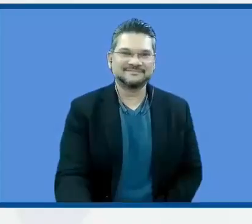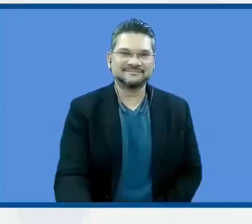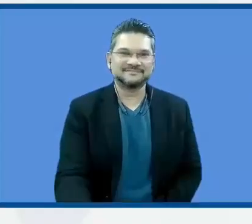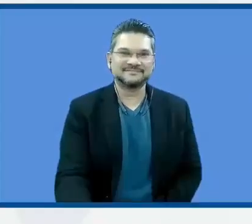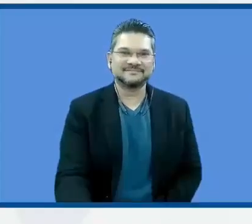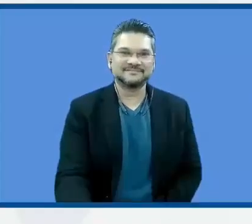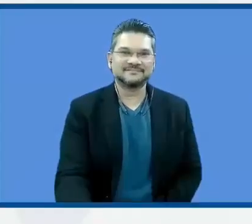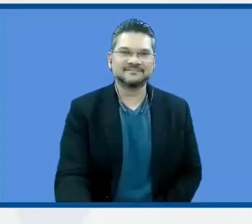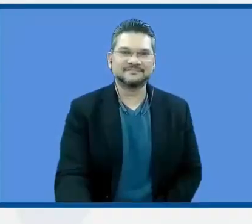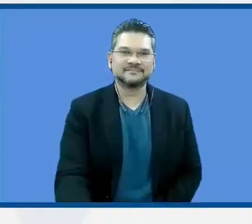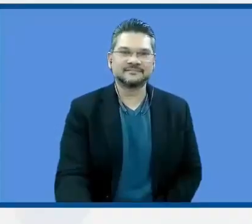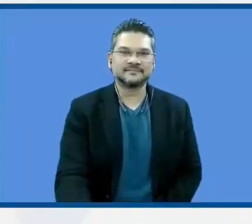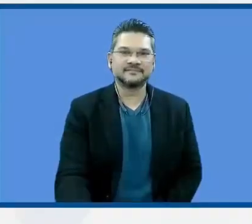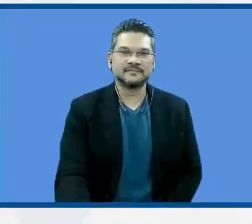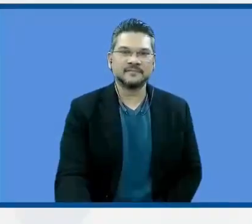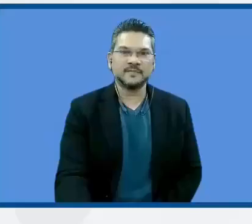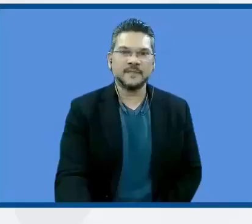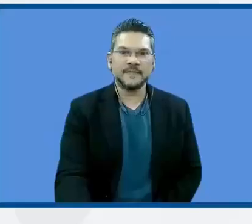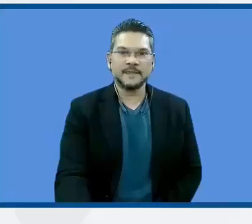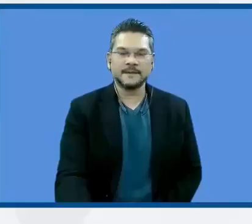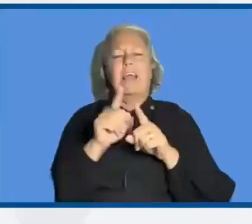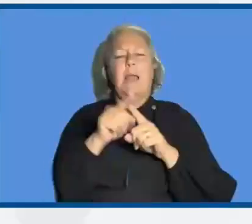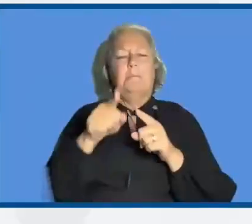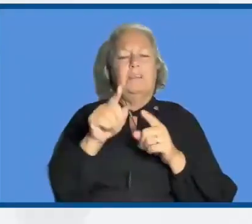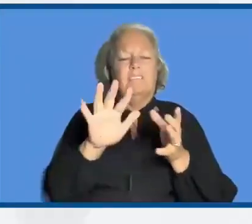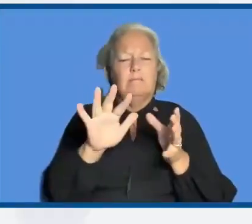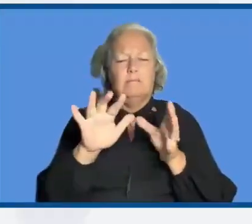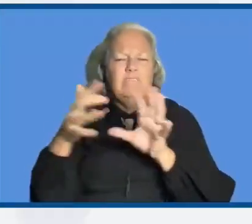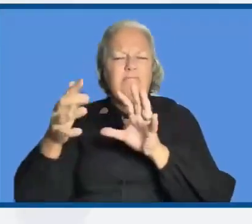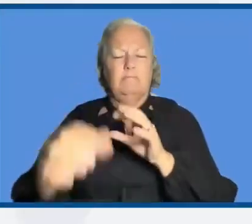on damages and losses by countries.